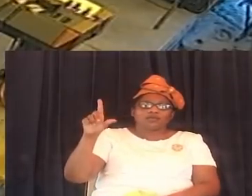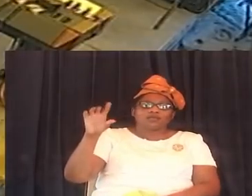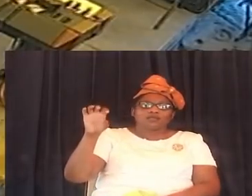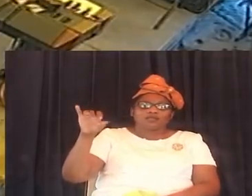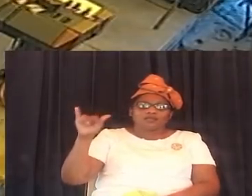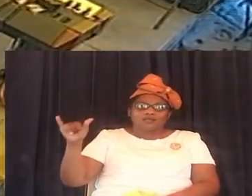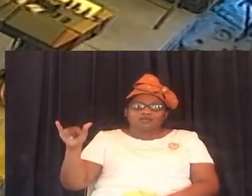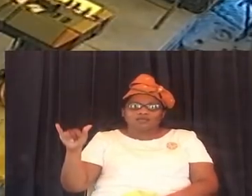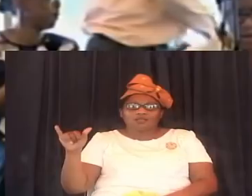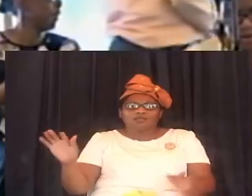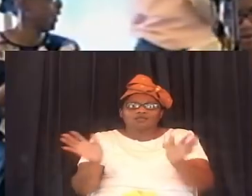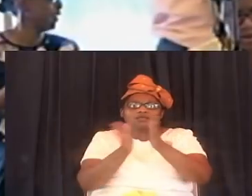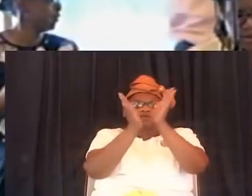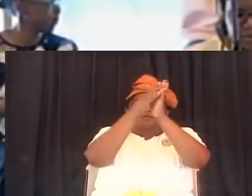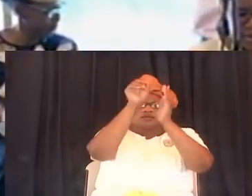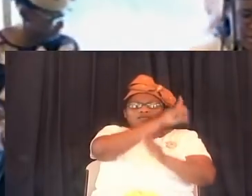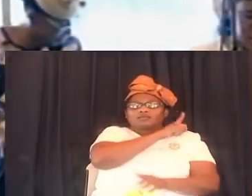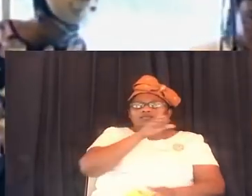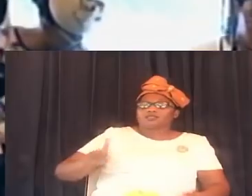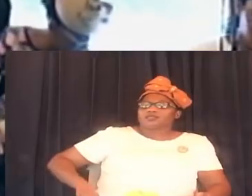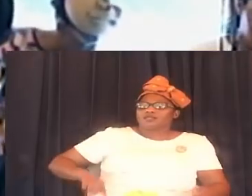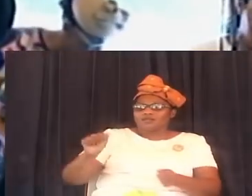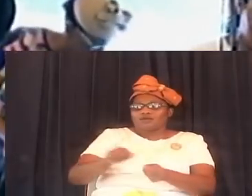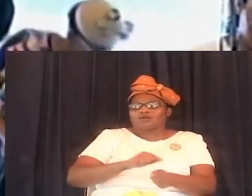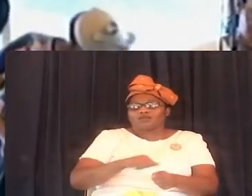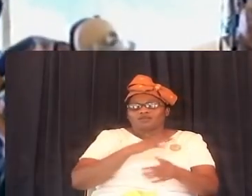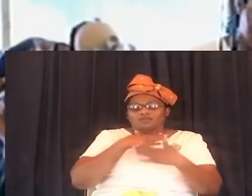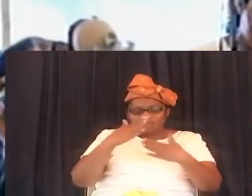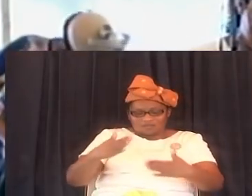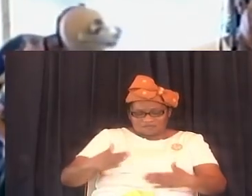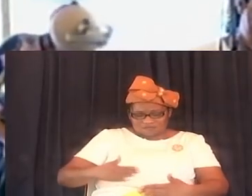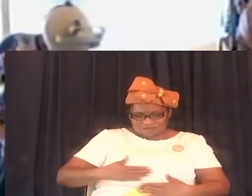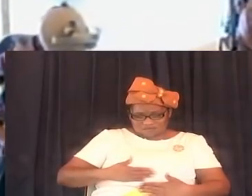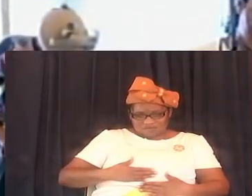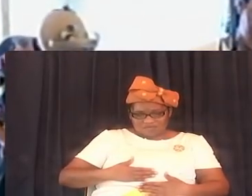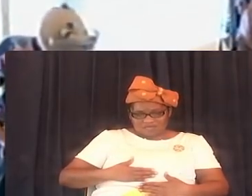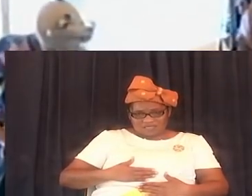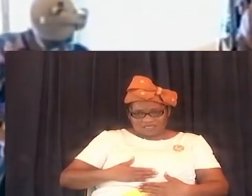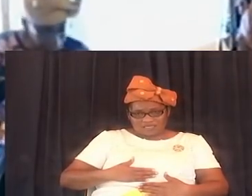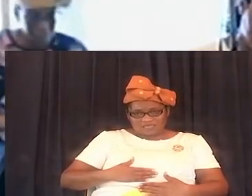Amen. Praise the Lord, everybody. Come on, praise the Lord one more time.